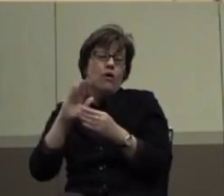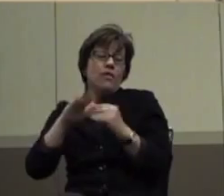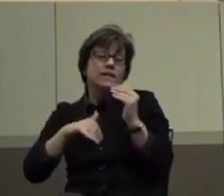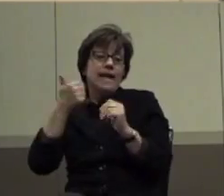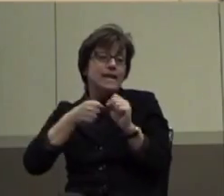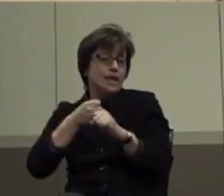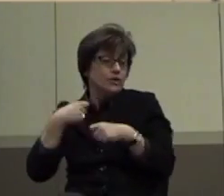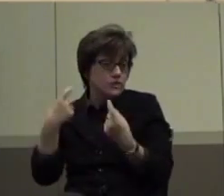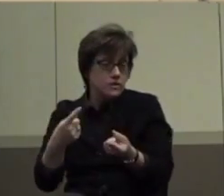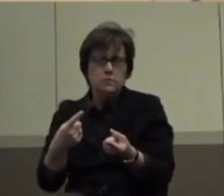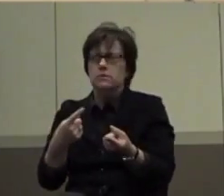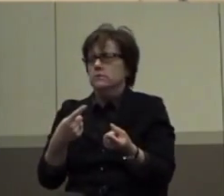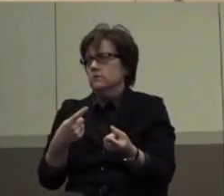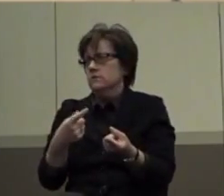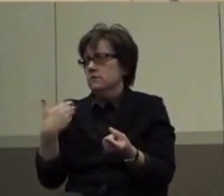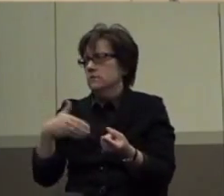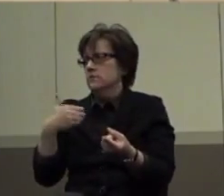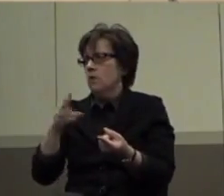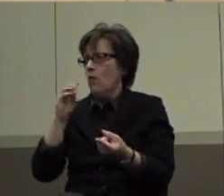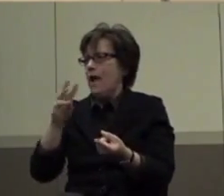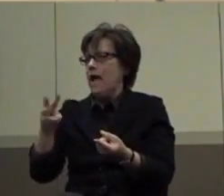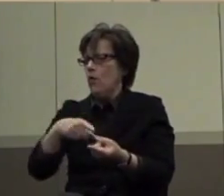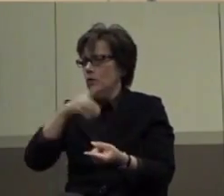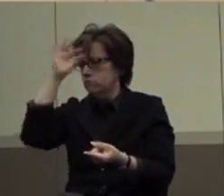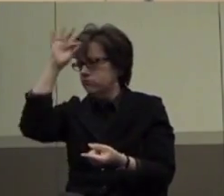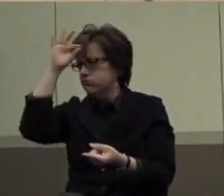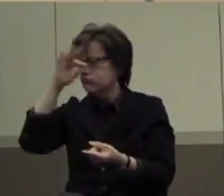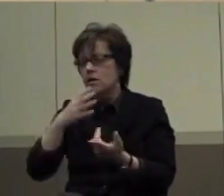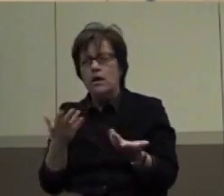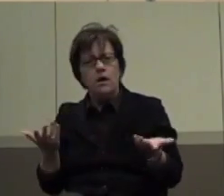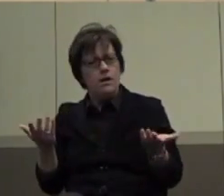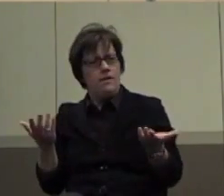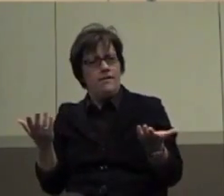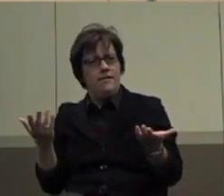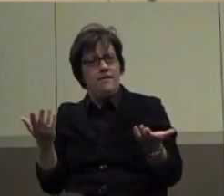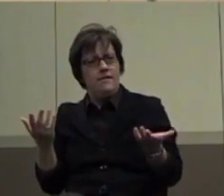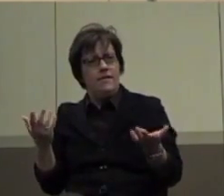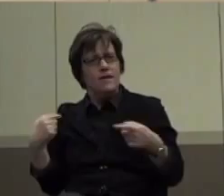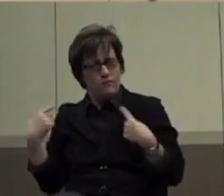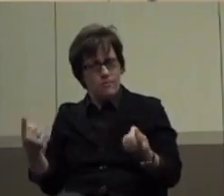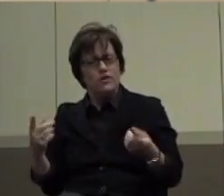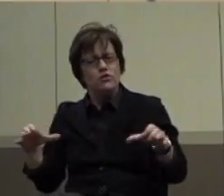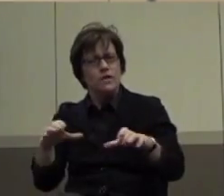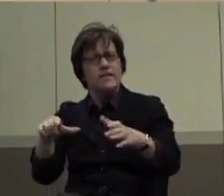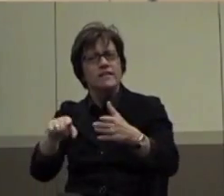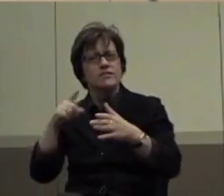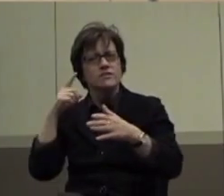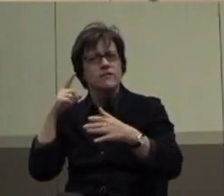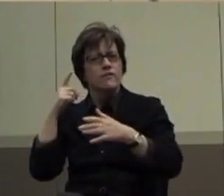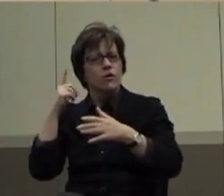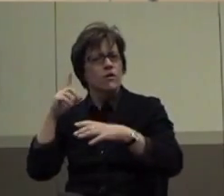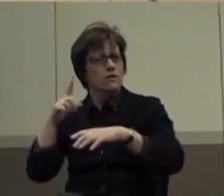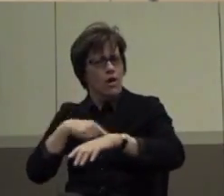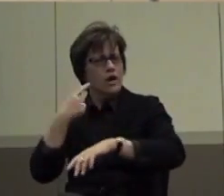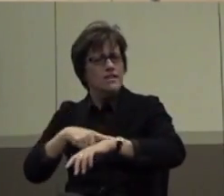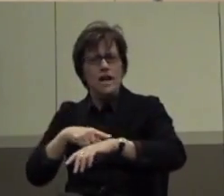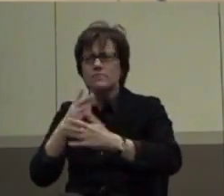so this is, wow, why? This has been in play for some time. There are still people who go, what? We've got to do